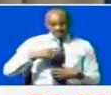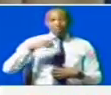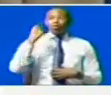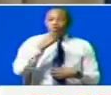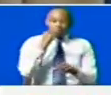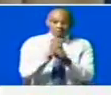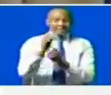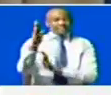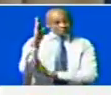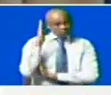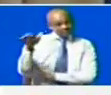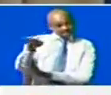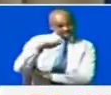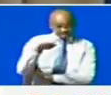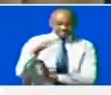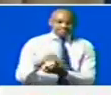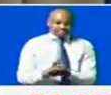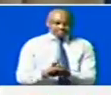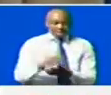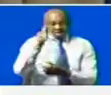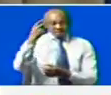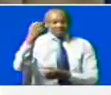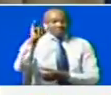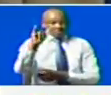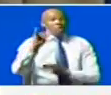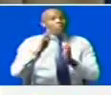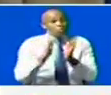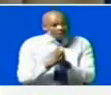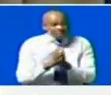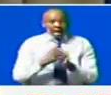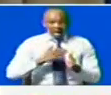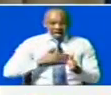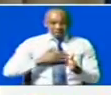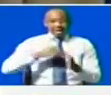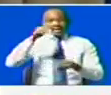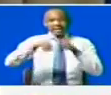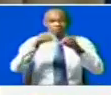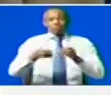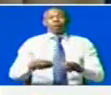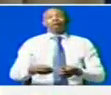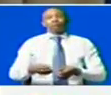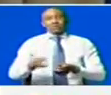security agencies, and our election officials.